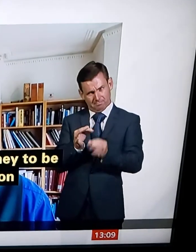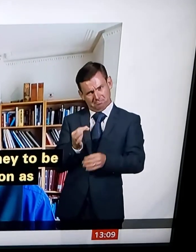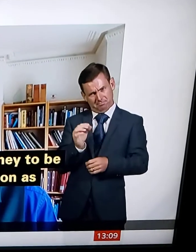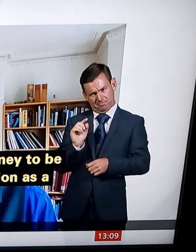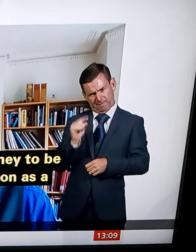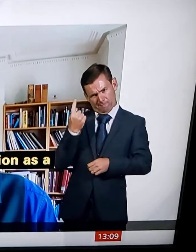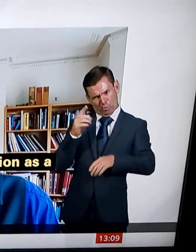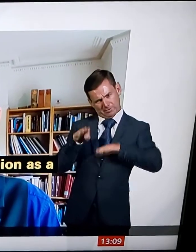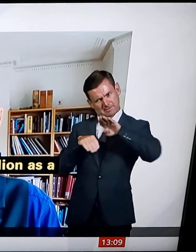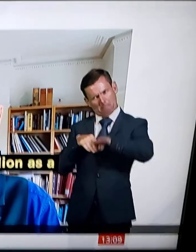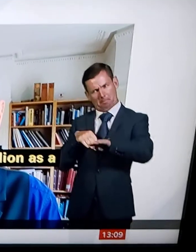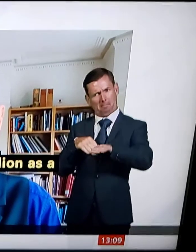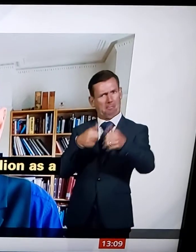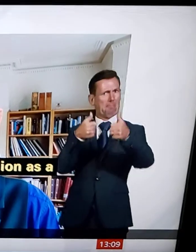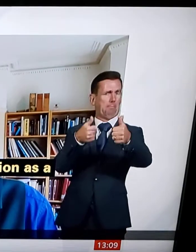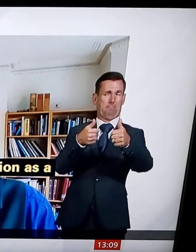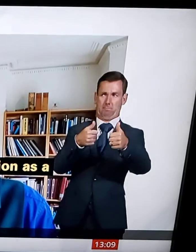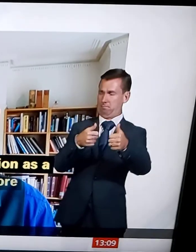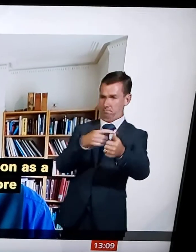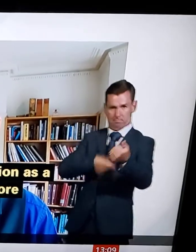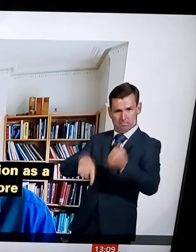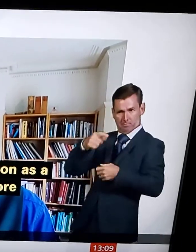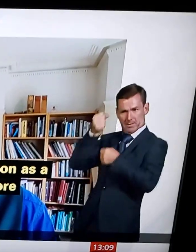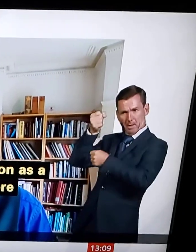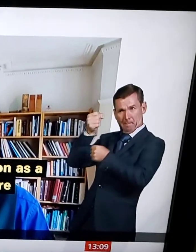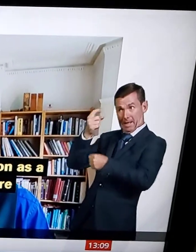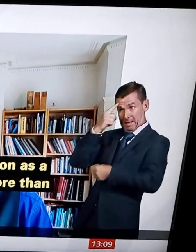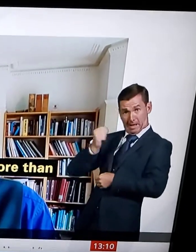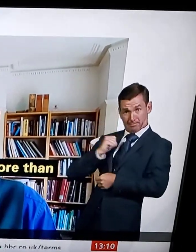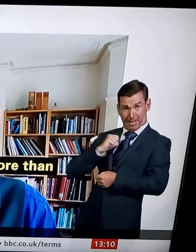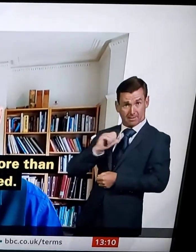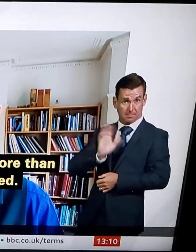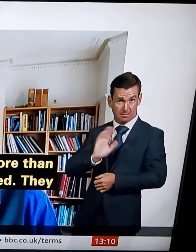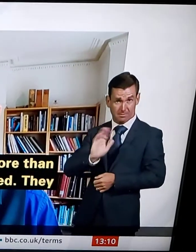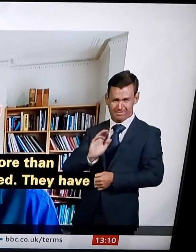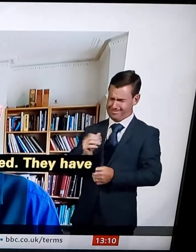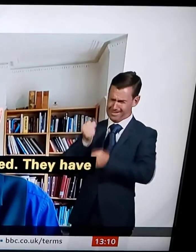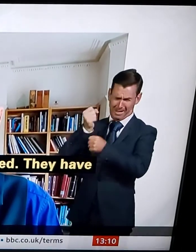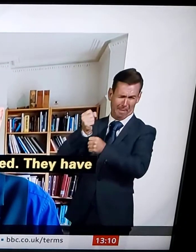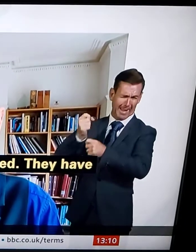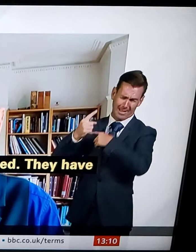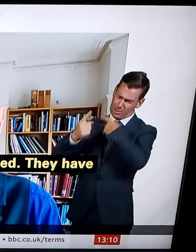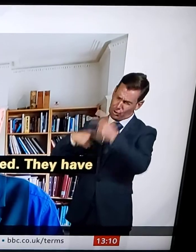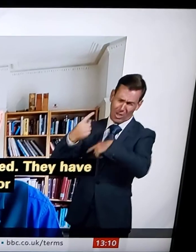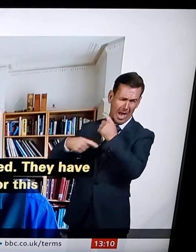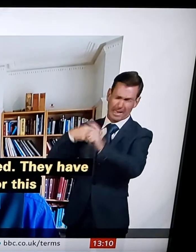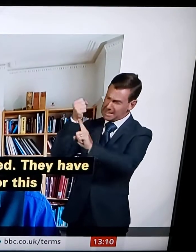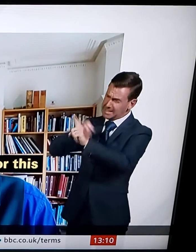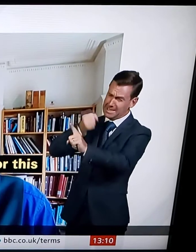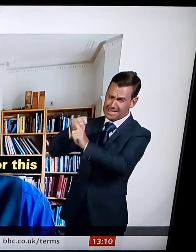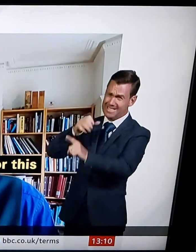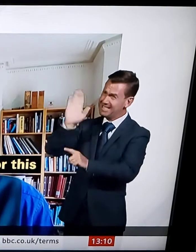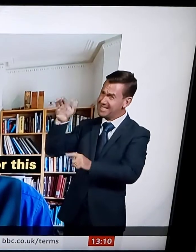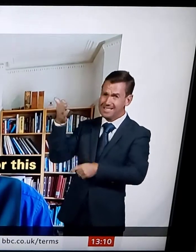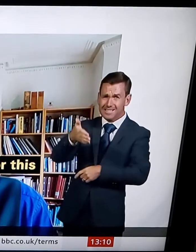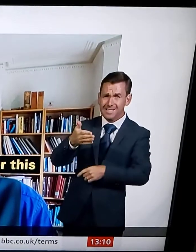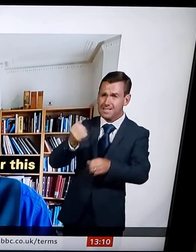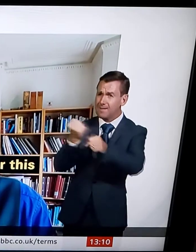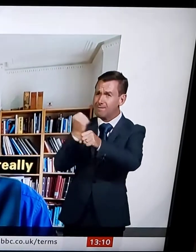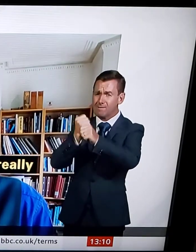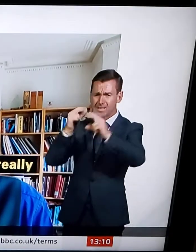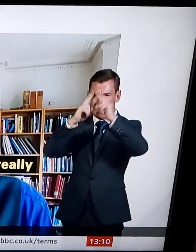that she endured a serious assault, that she had suffered a serious injury, and had, at times, been in the fear of her life. The Sun